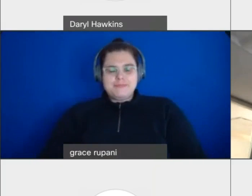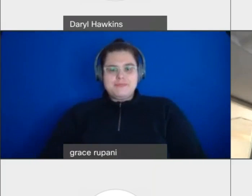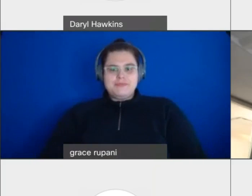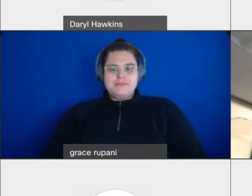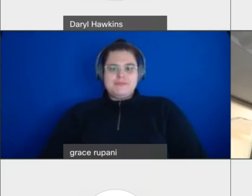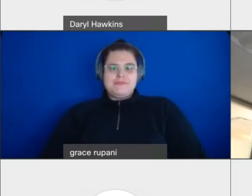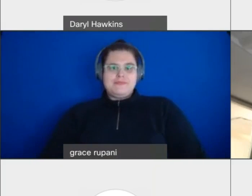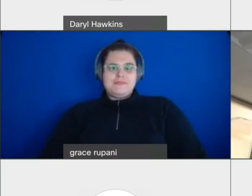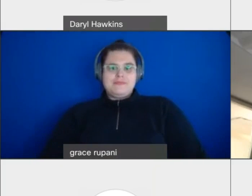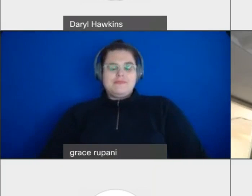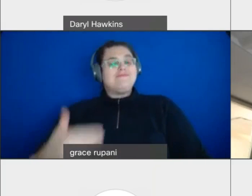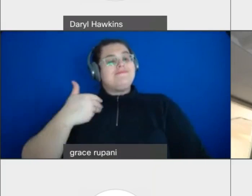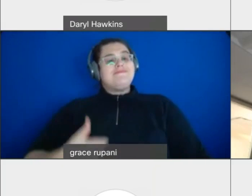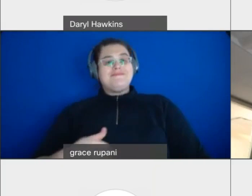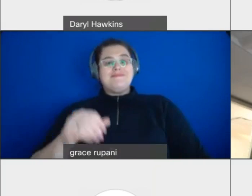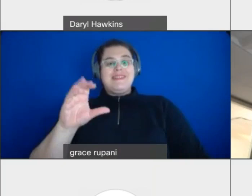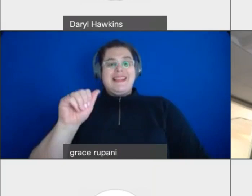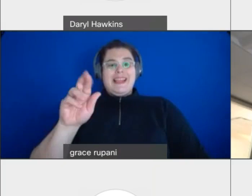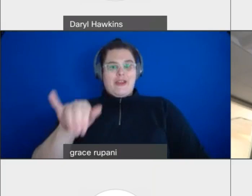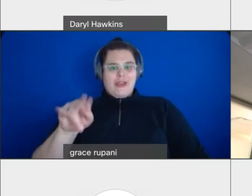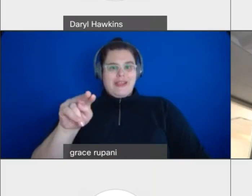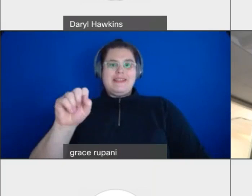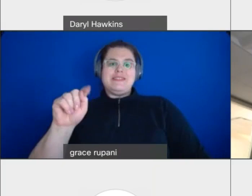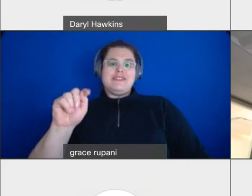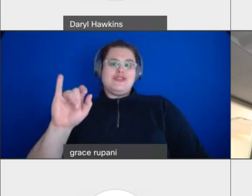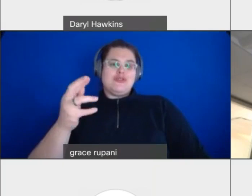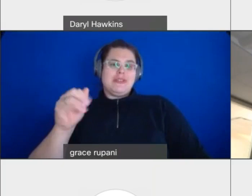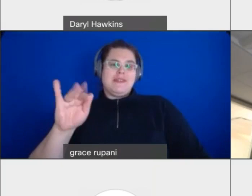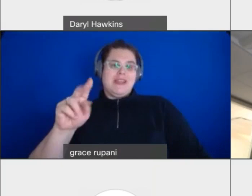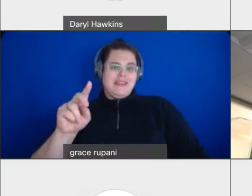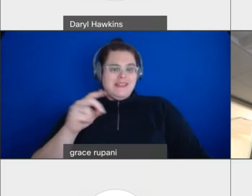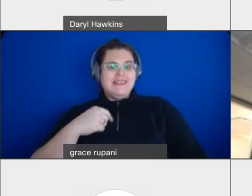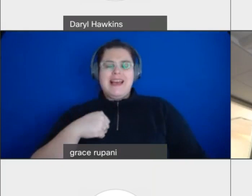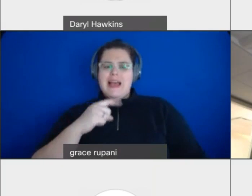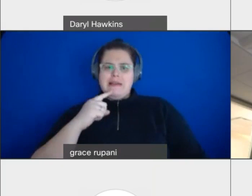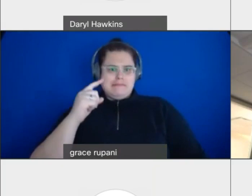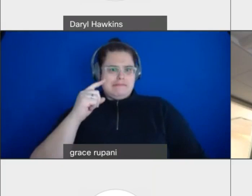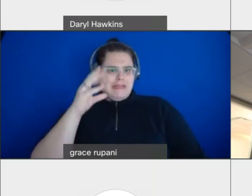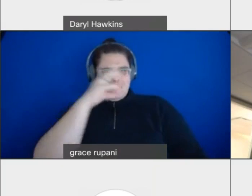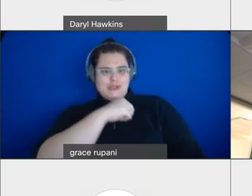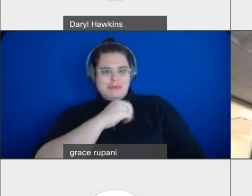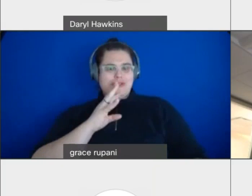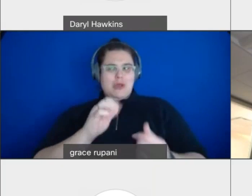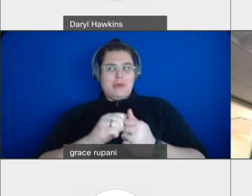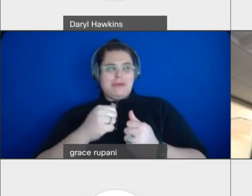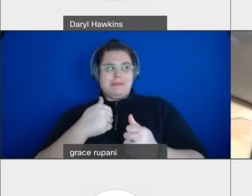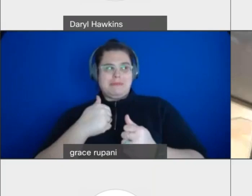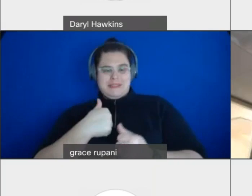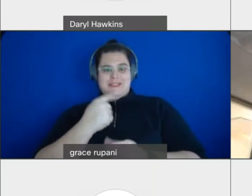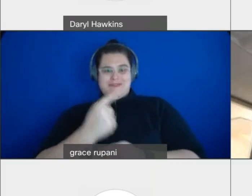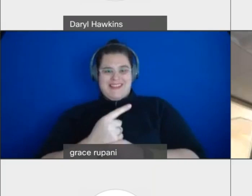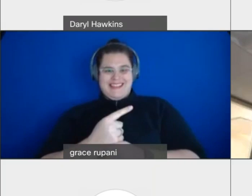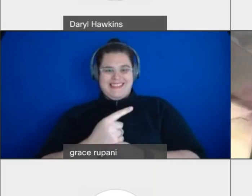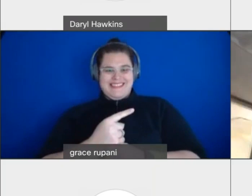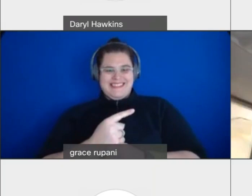Hi, everybody. It's Karen Stringfield. Winslow, I assumed that you were talking to me when you said colleagues at DC Health. Oh,